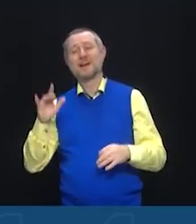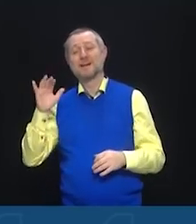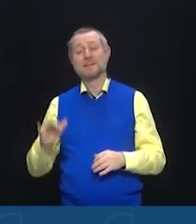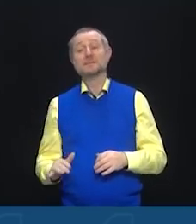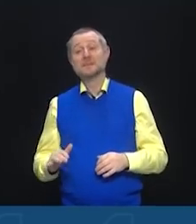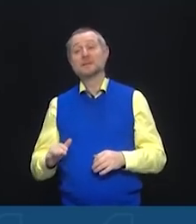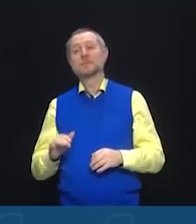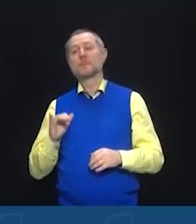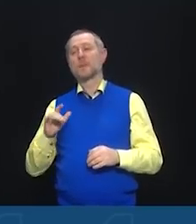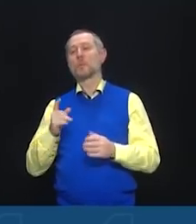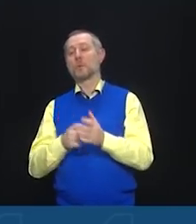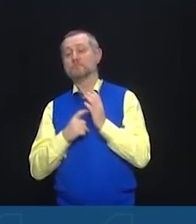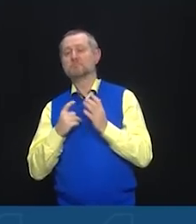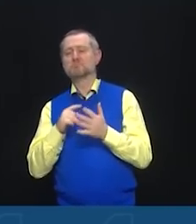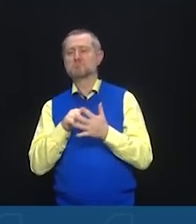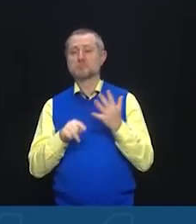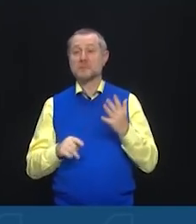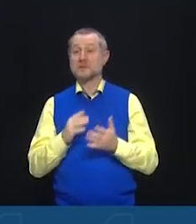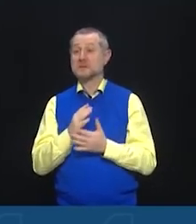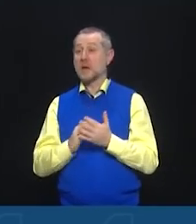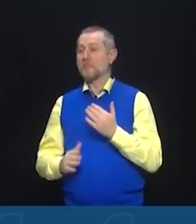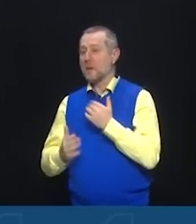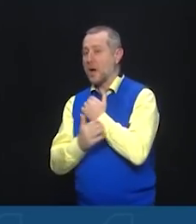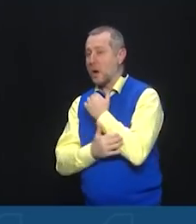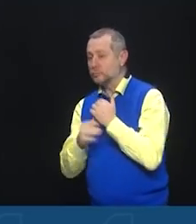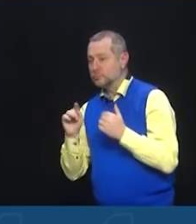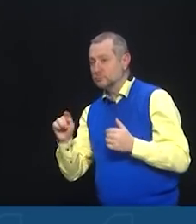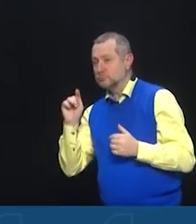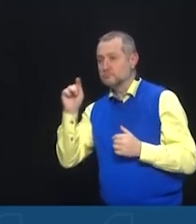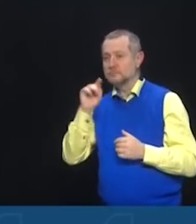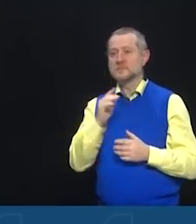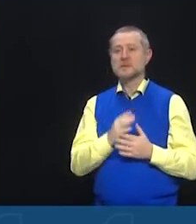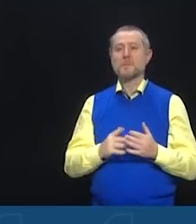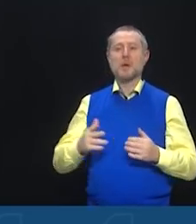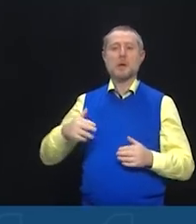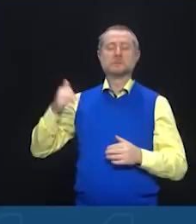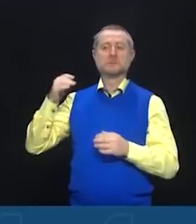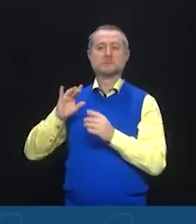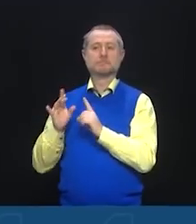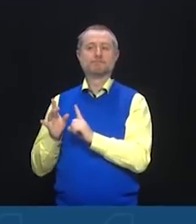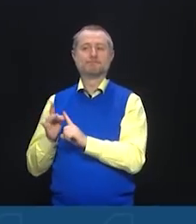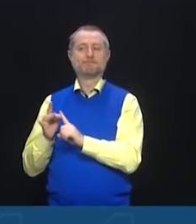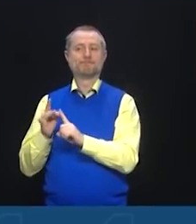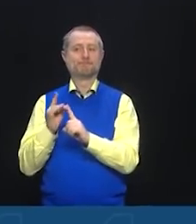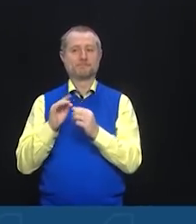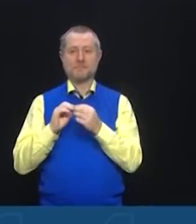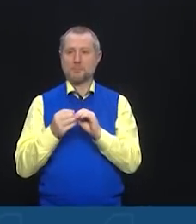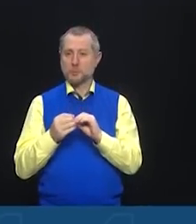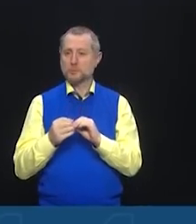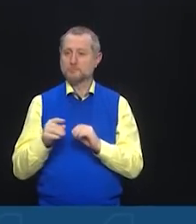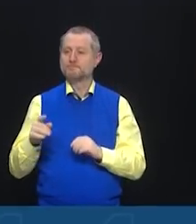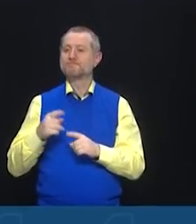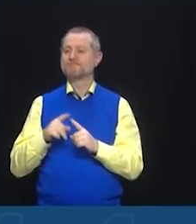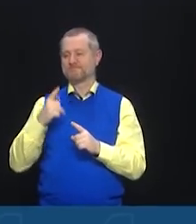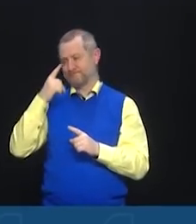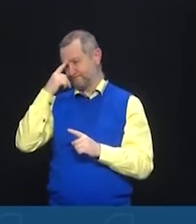some states, some counties in the state of New York where they have a higher rate of transmission. We will allow them the flexibility to